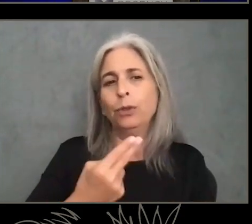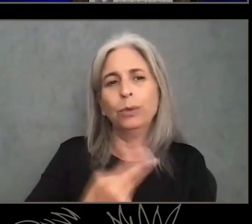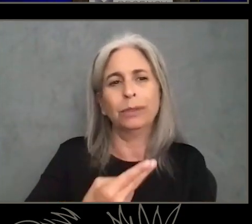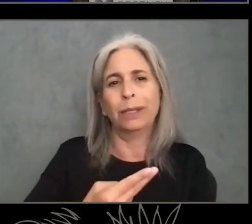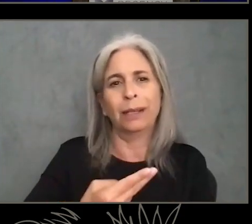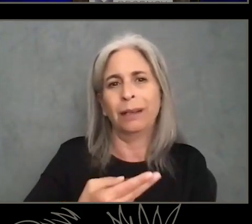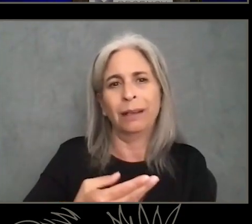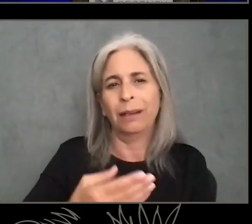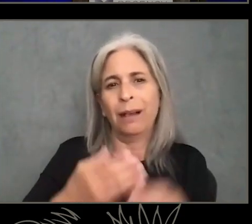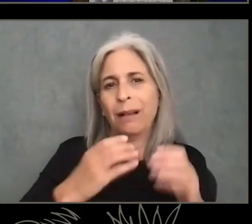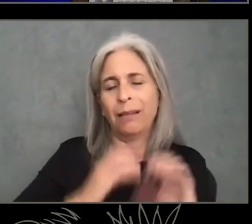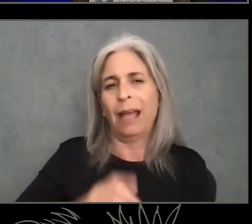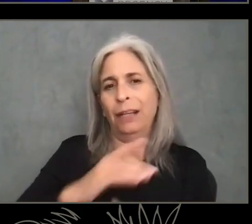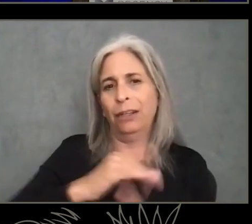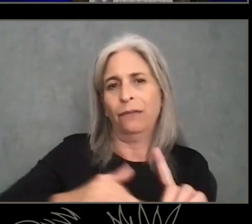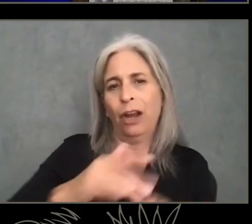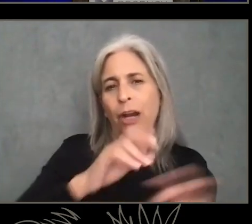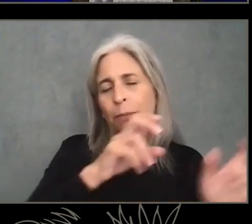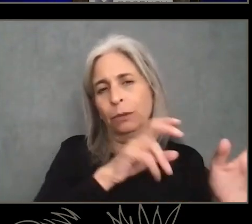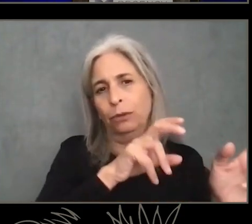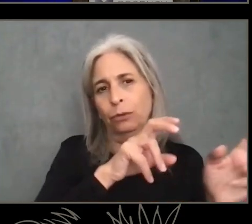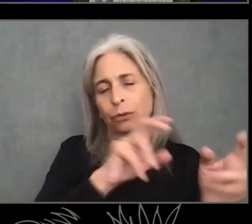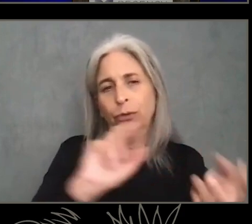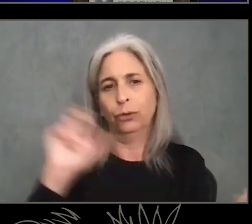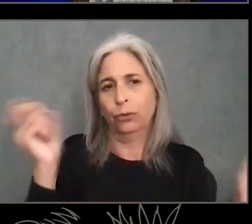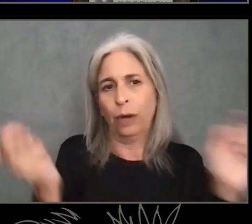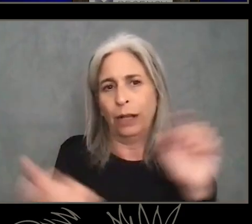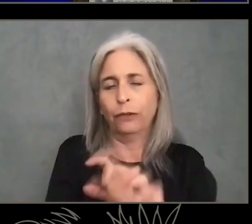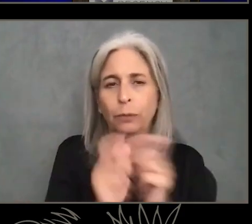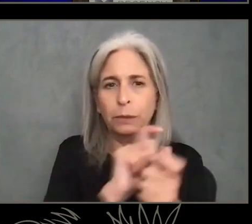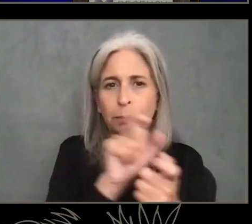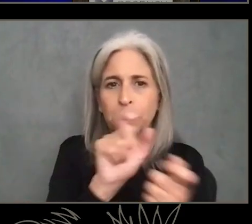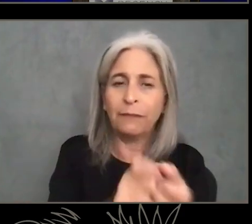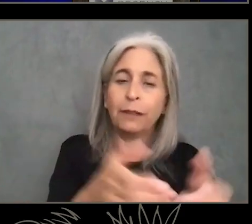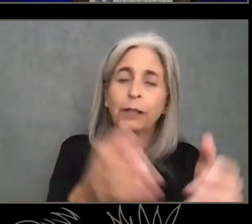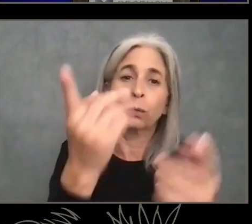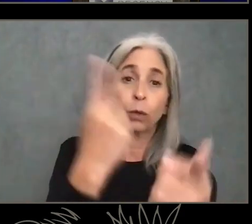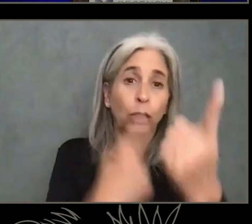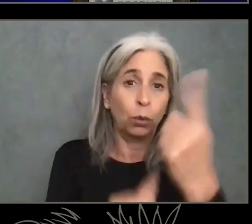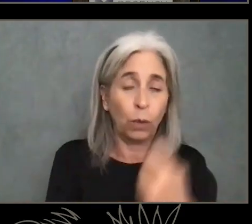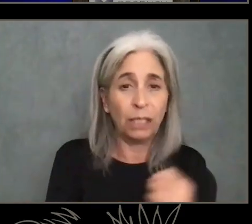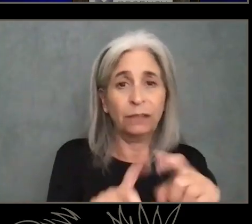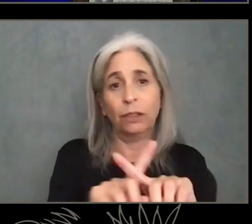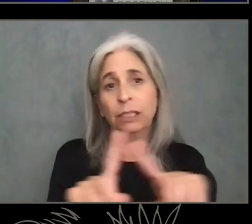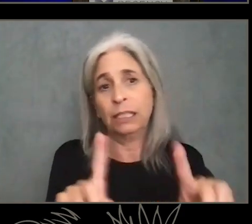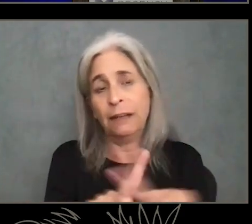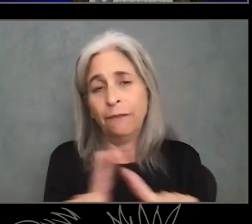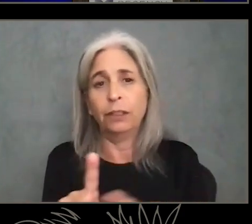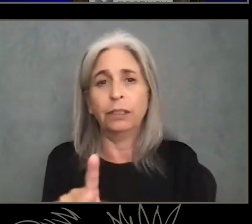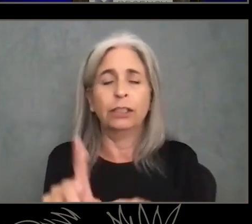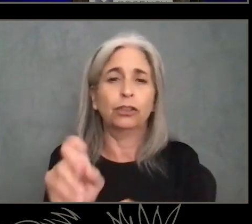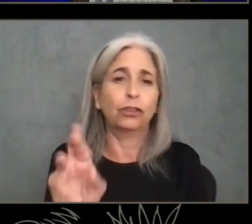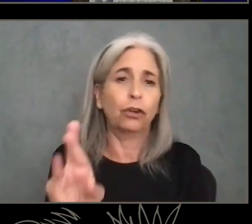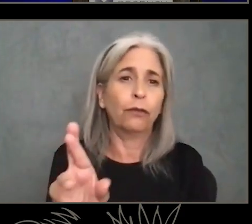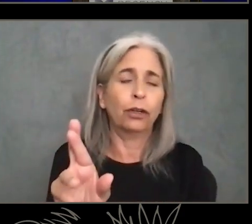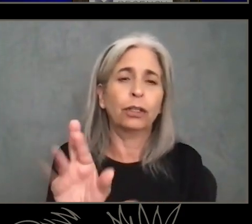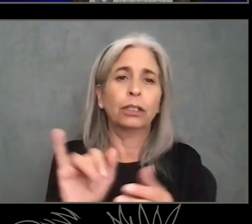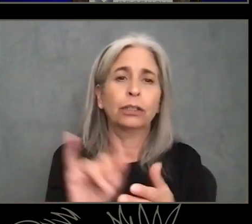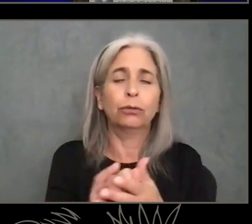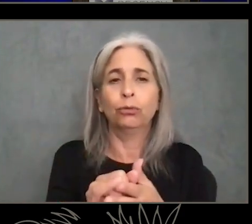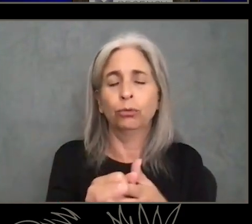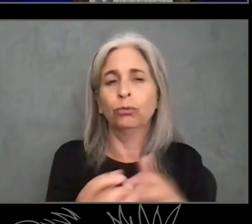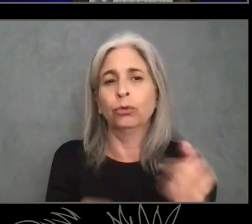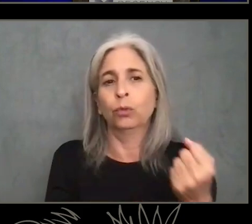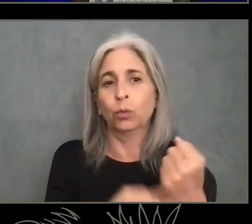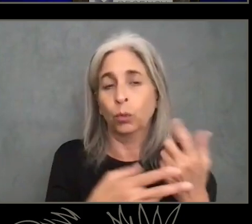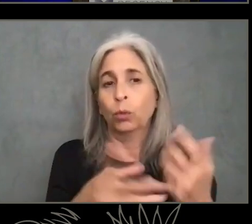client environment where I want to transform a particular request. If this was server-side rendering, I can set up an SSR